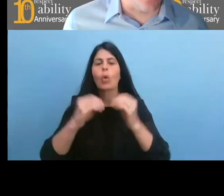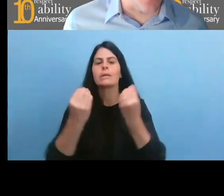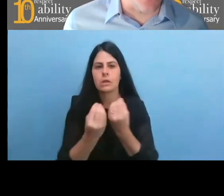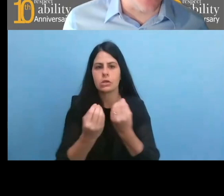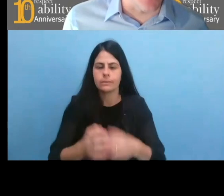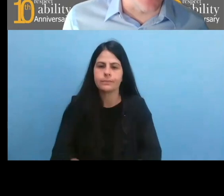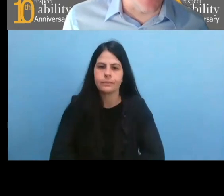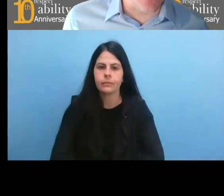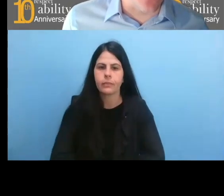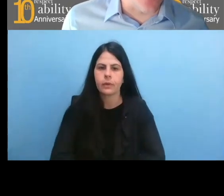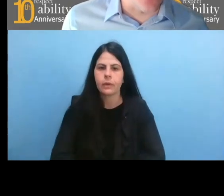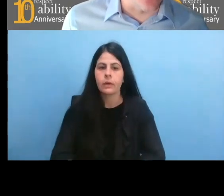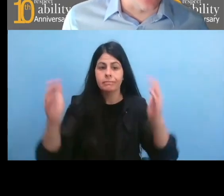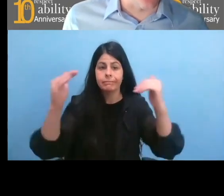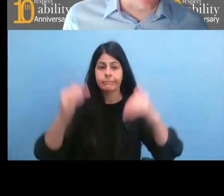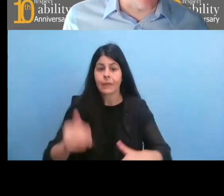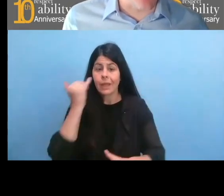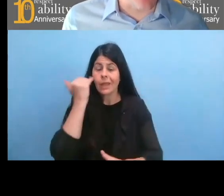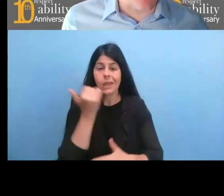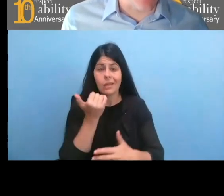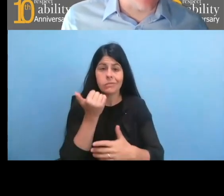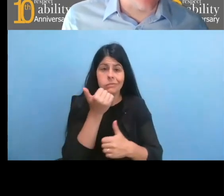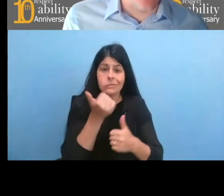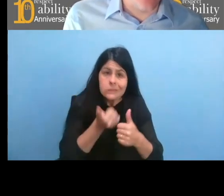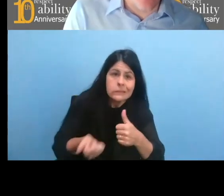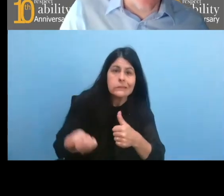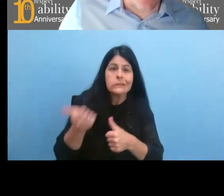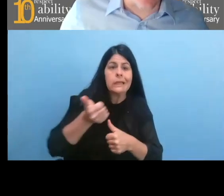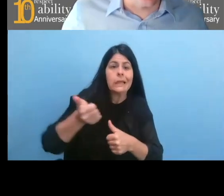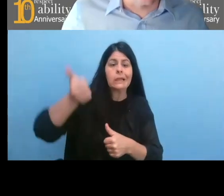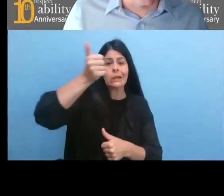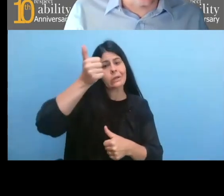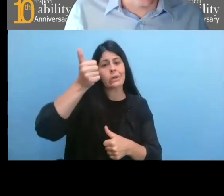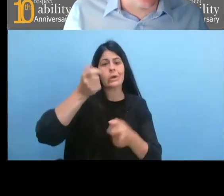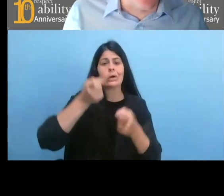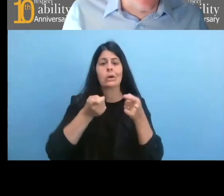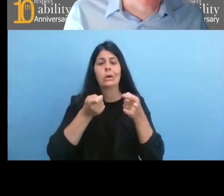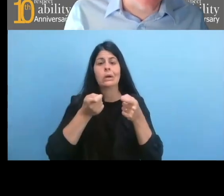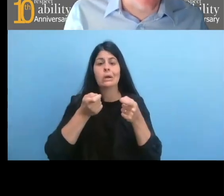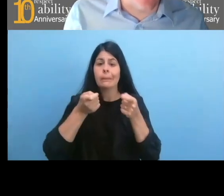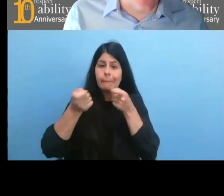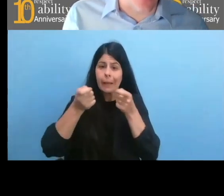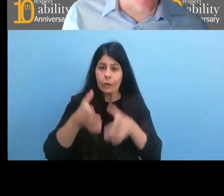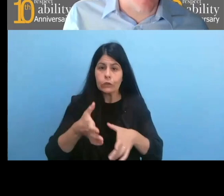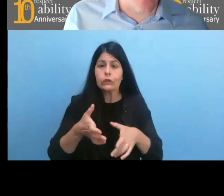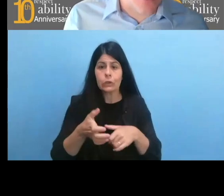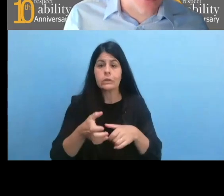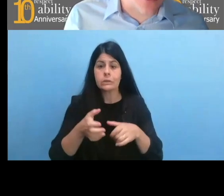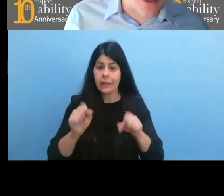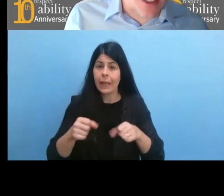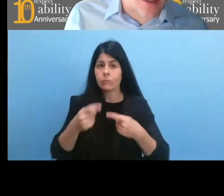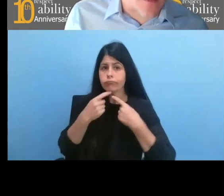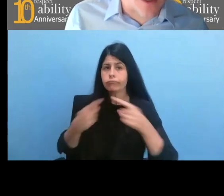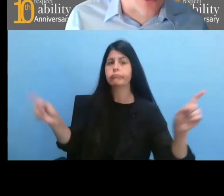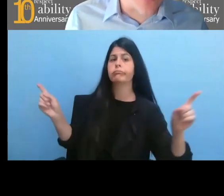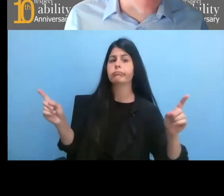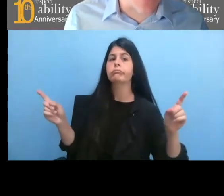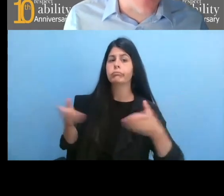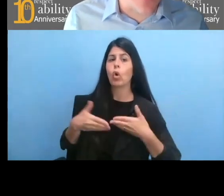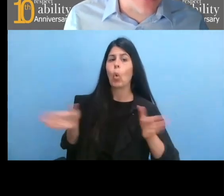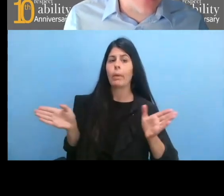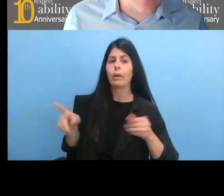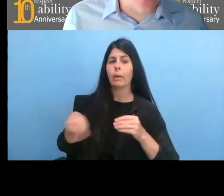open about their disabilities or the tools or accommodations they use, that kind of leadership can encourage other employees to do the same. Here